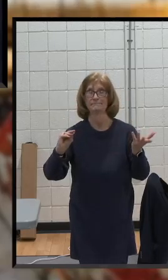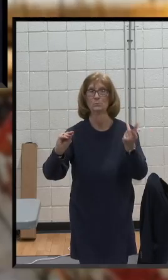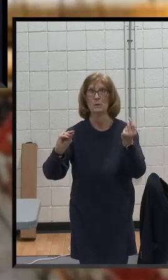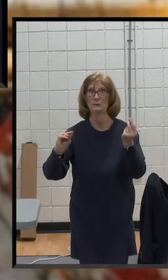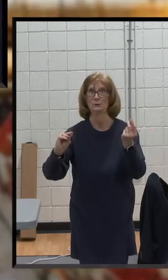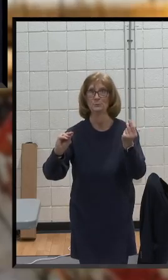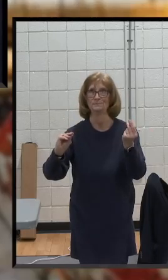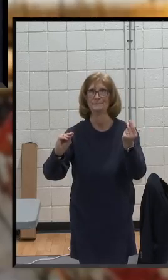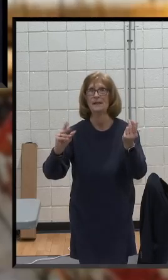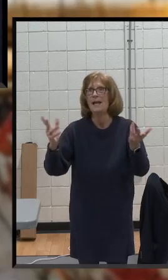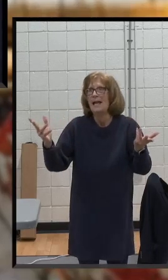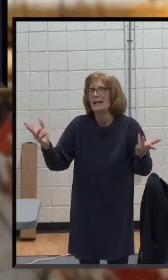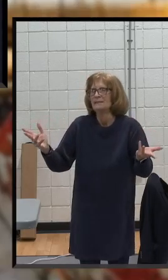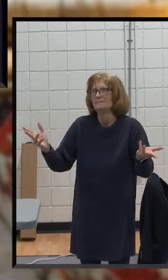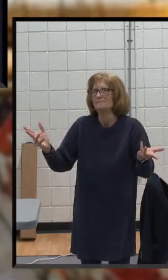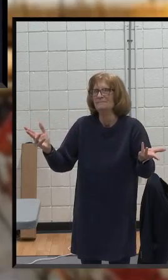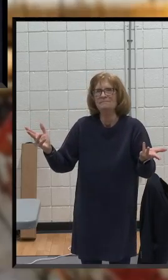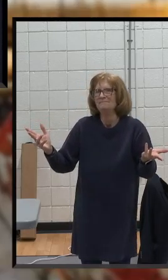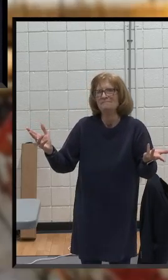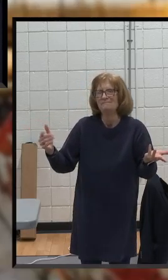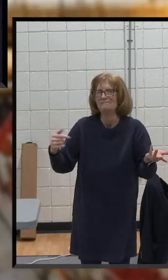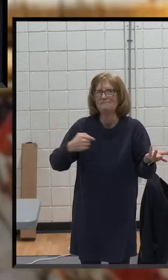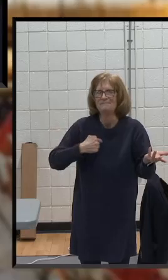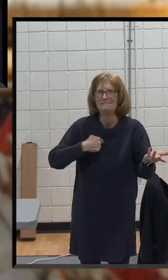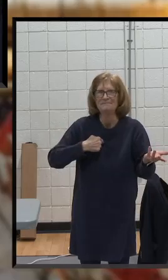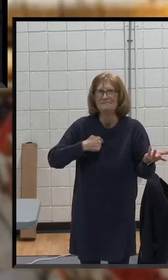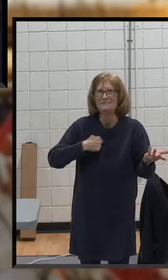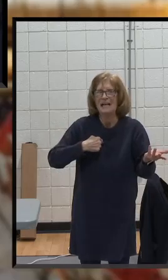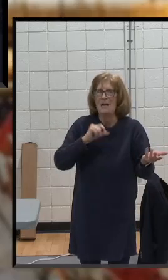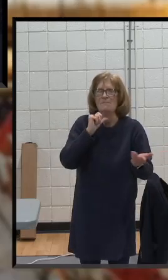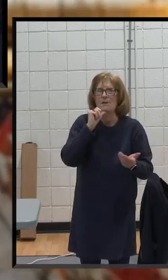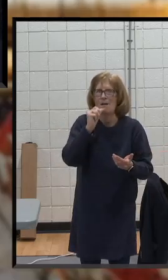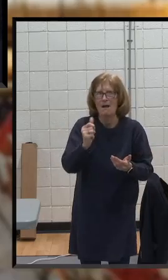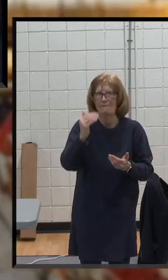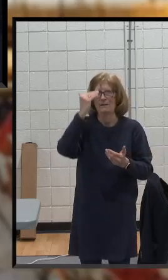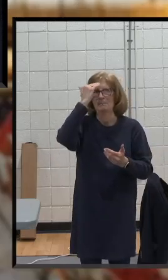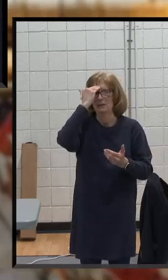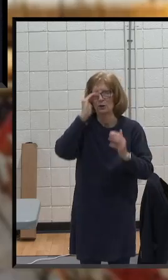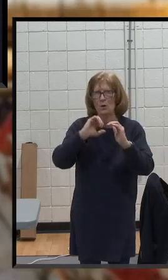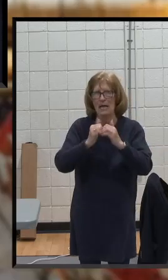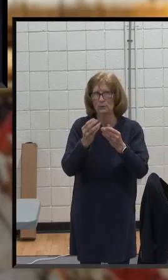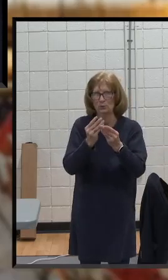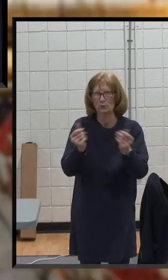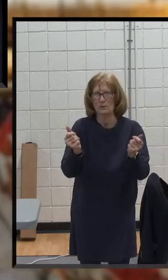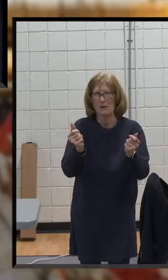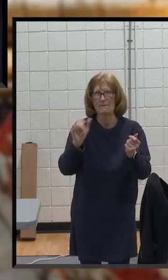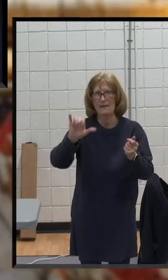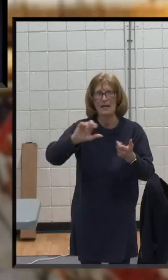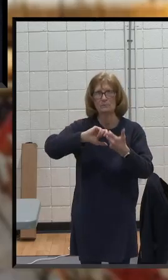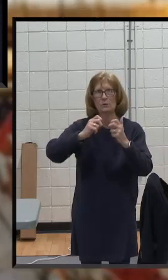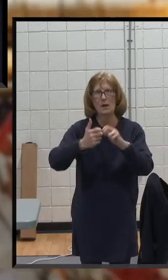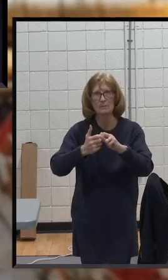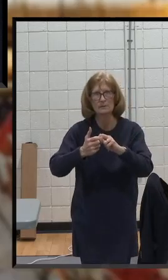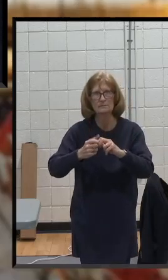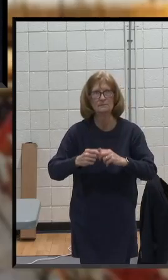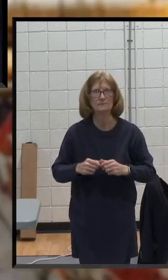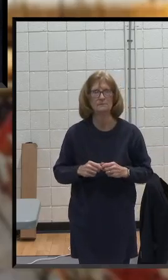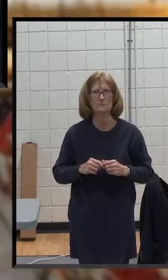am not immediately familiar with what processes are in place.